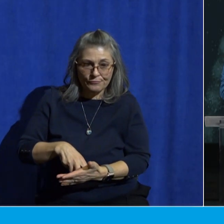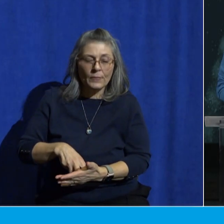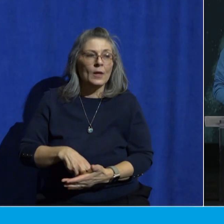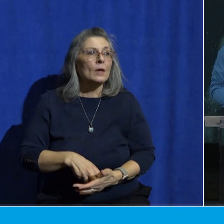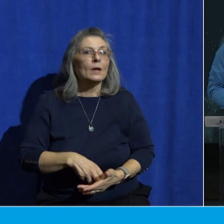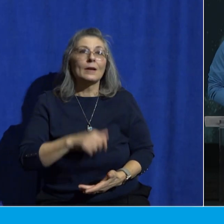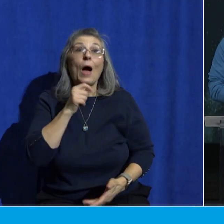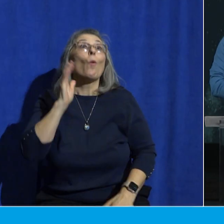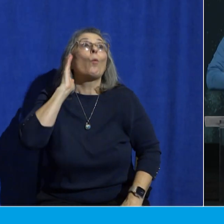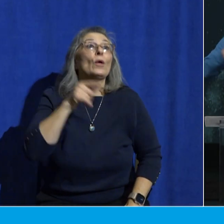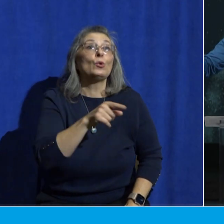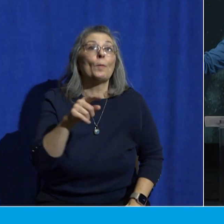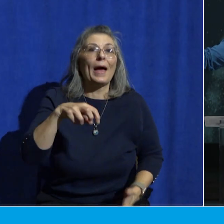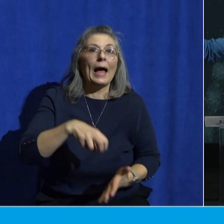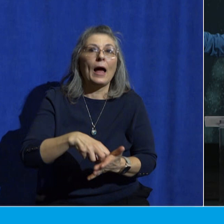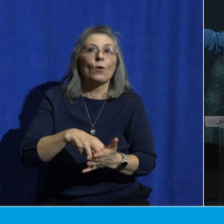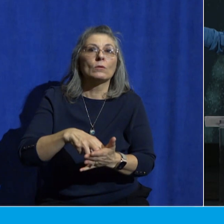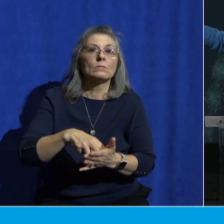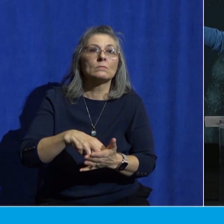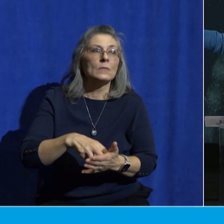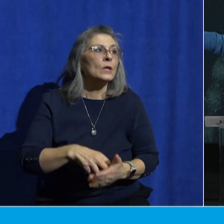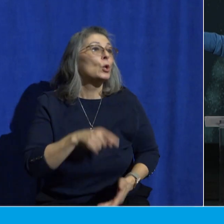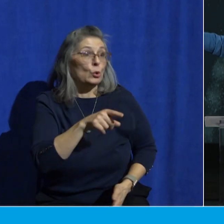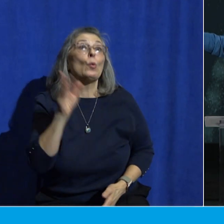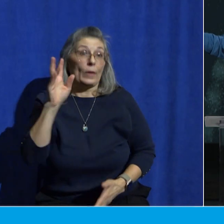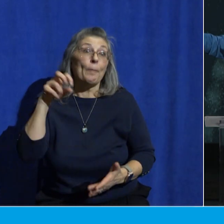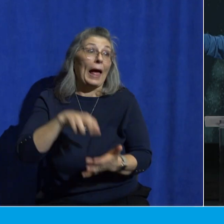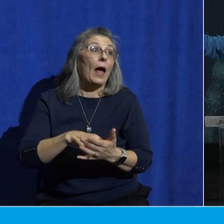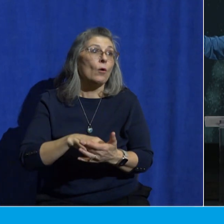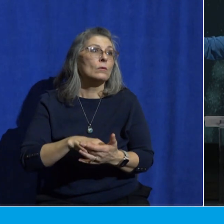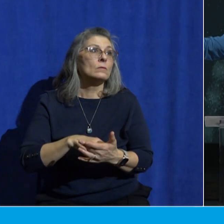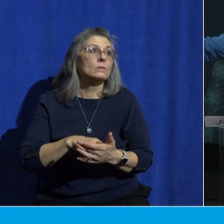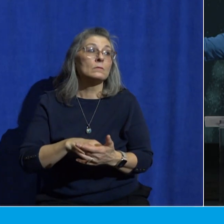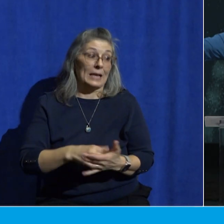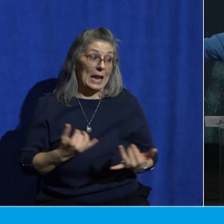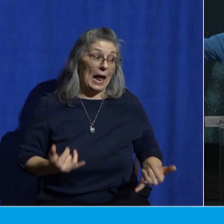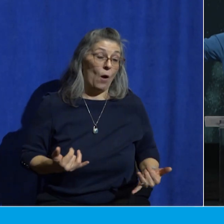is will you bow now or will you bow when it's too late?